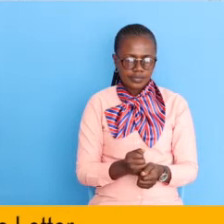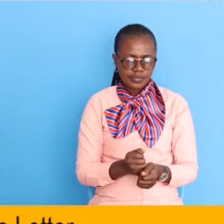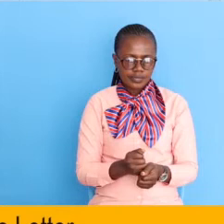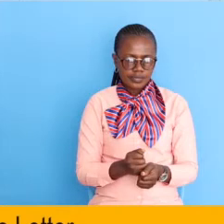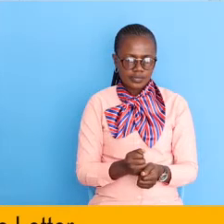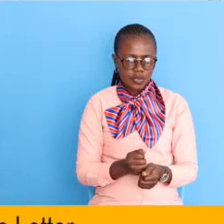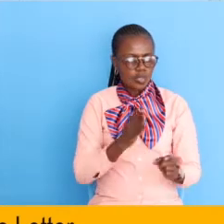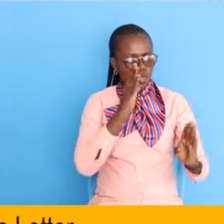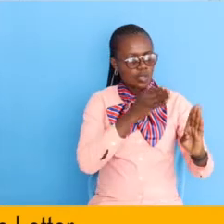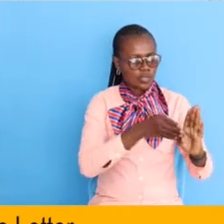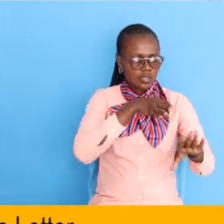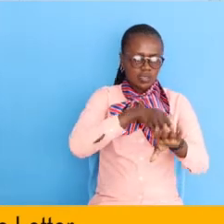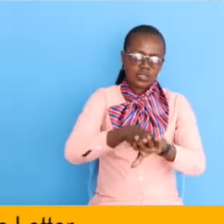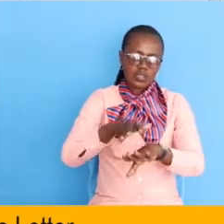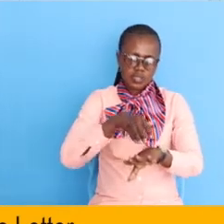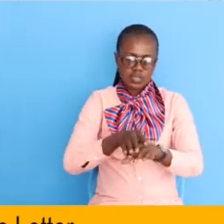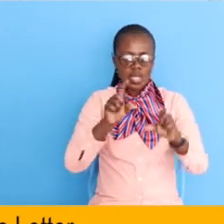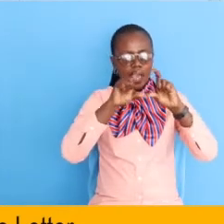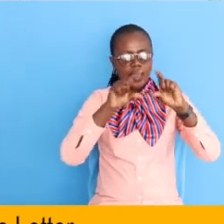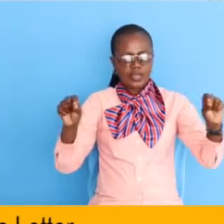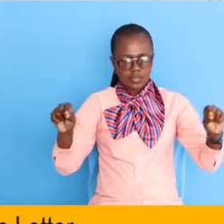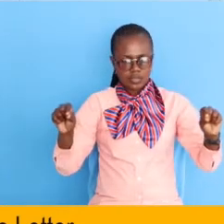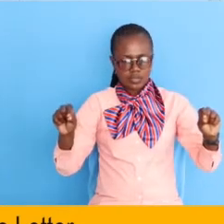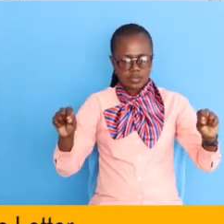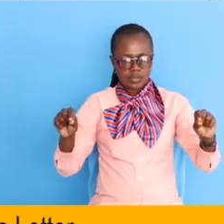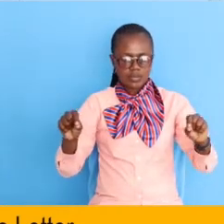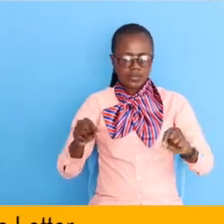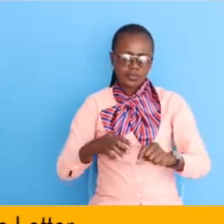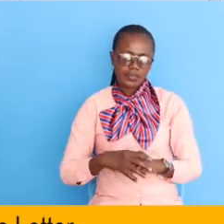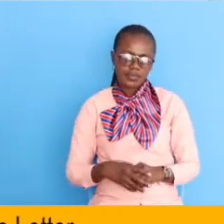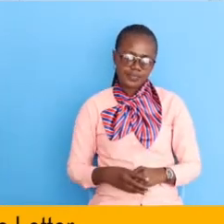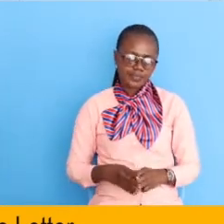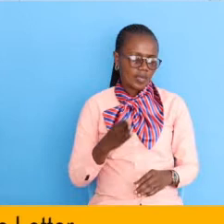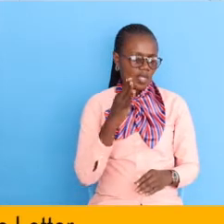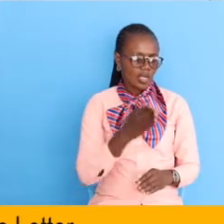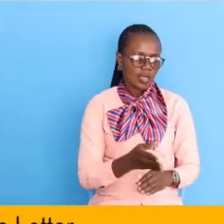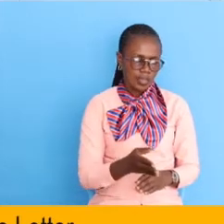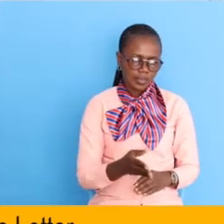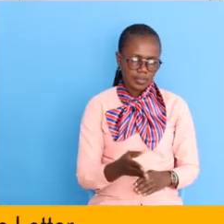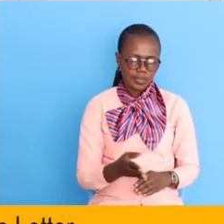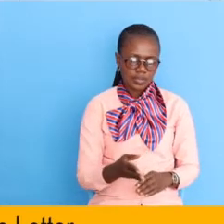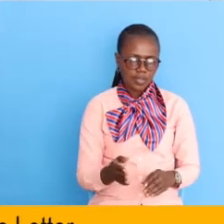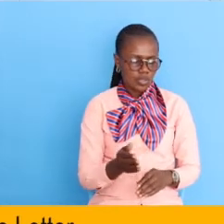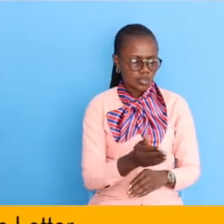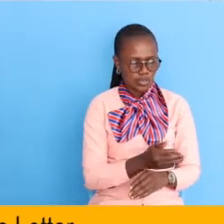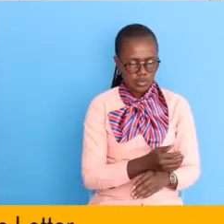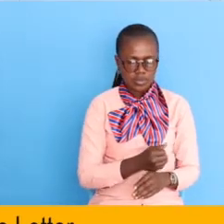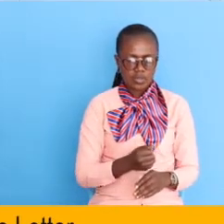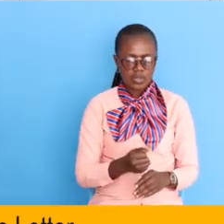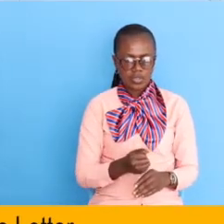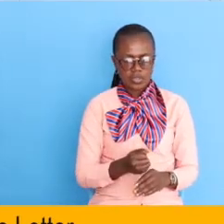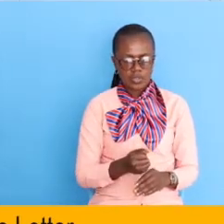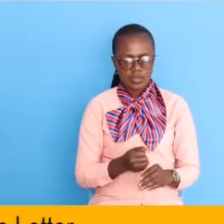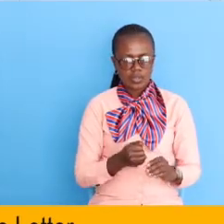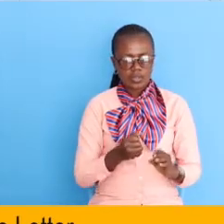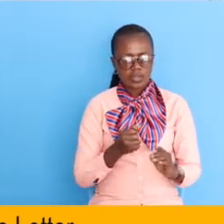heading. That is what we expect. So at that point, all what you need is, under the content part, it is a